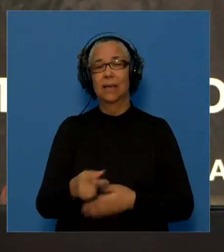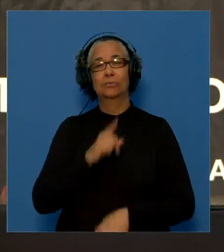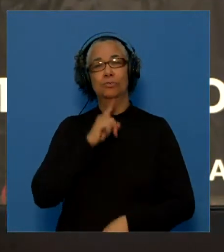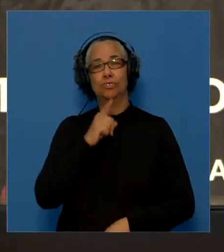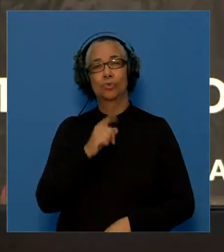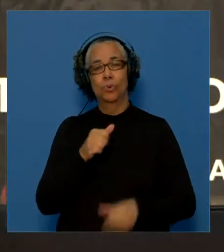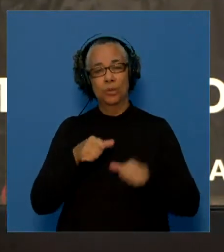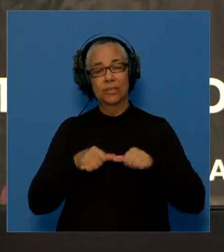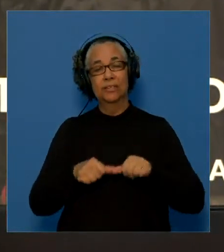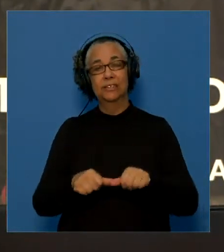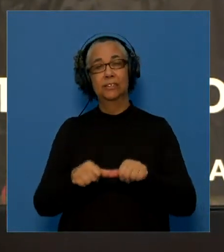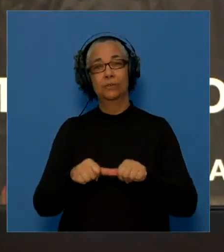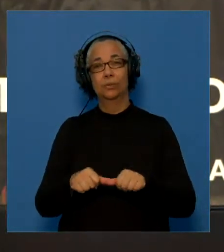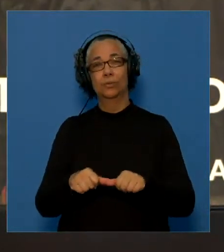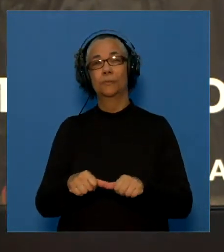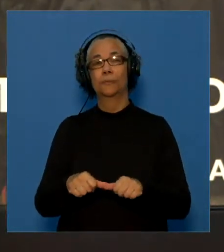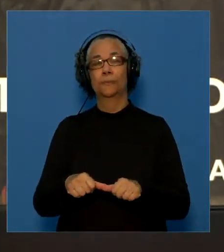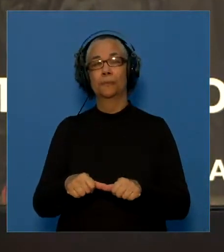continue to